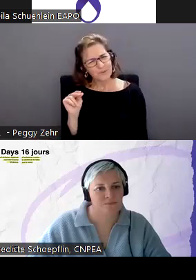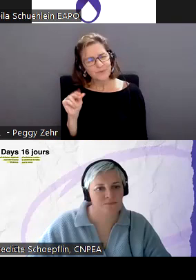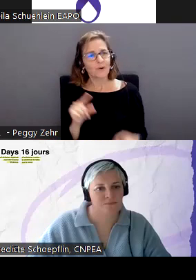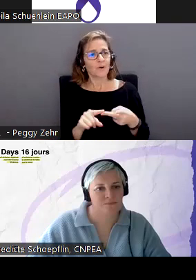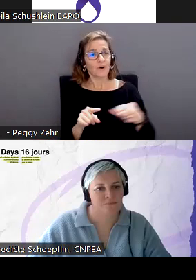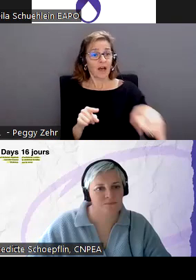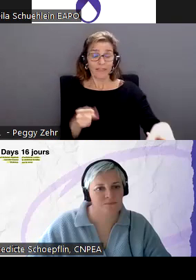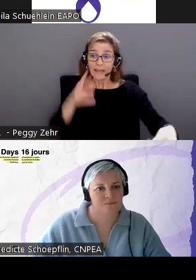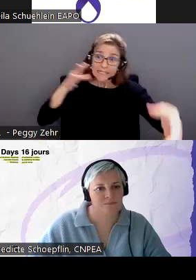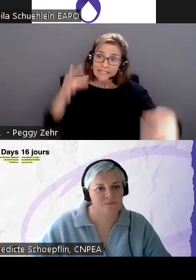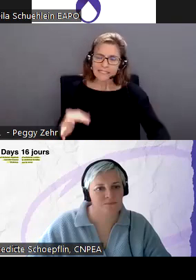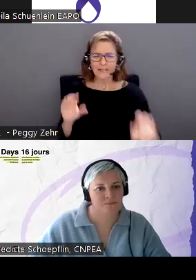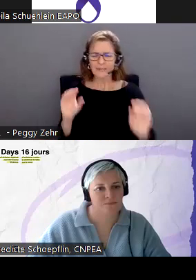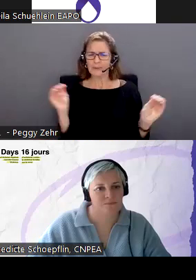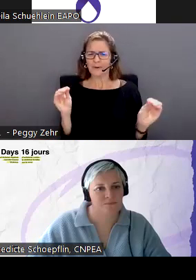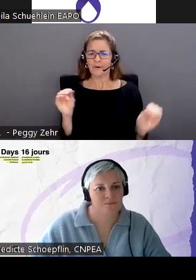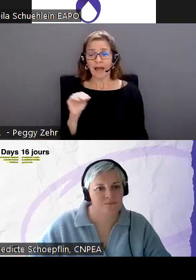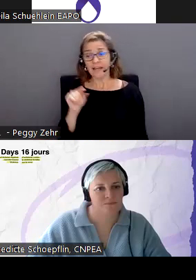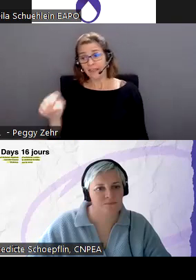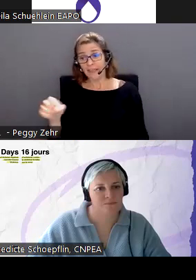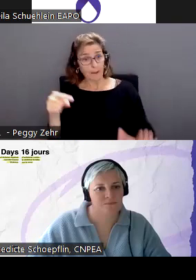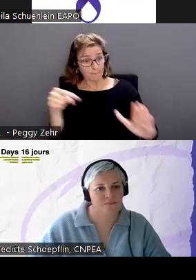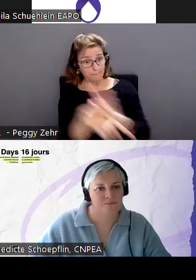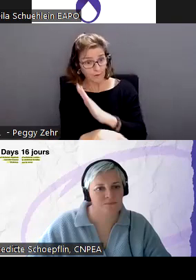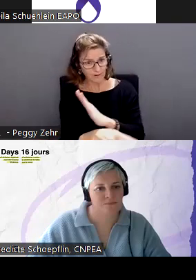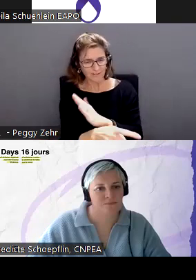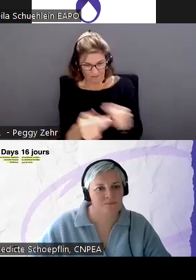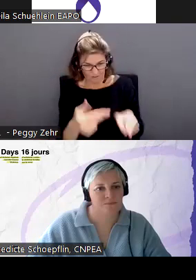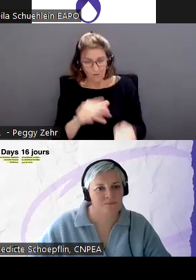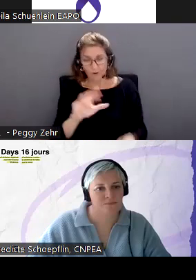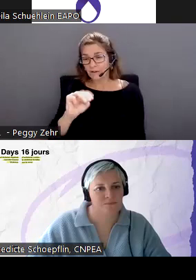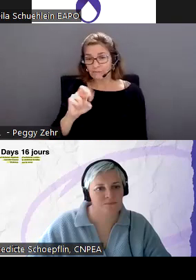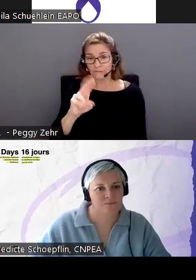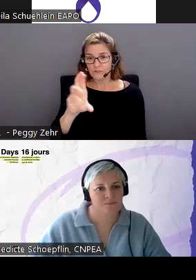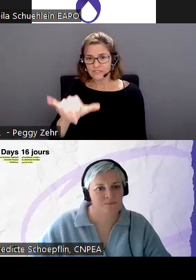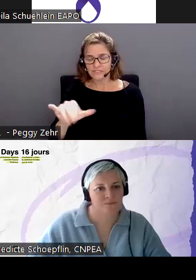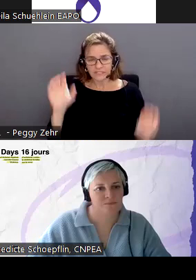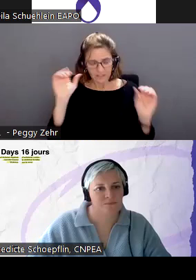in the decision, and the murders are anything but merciful. So